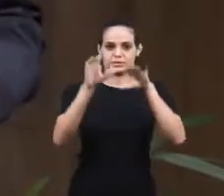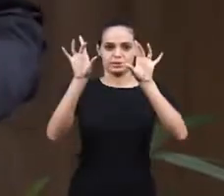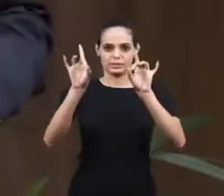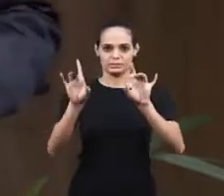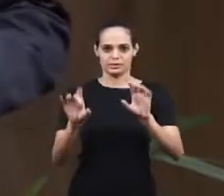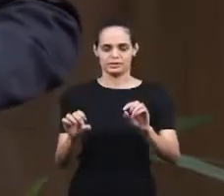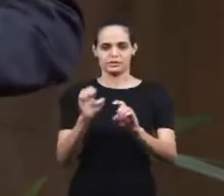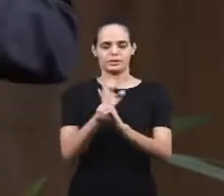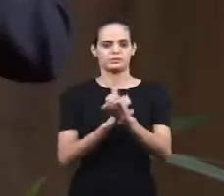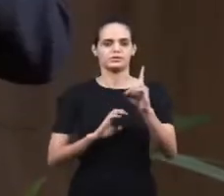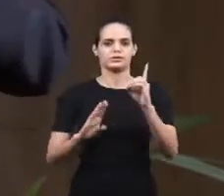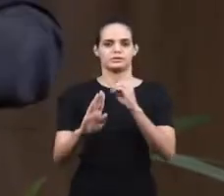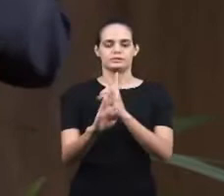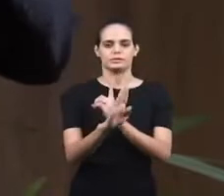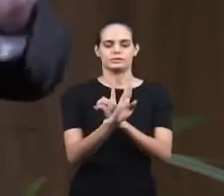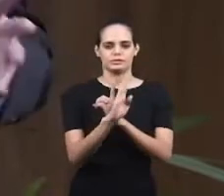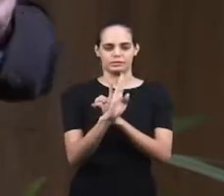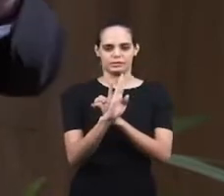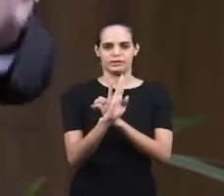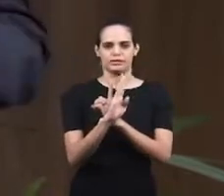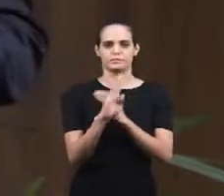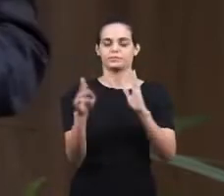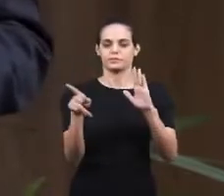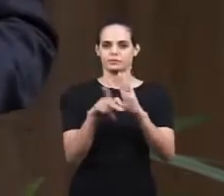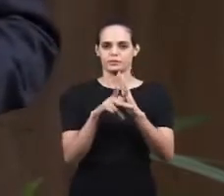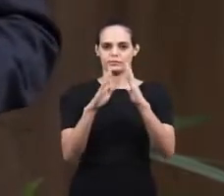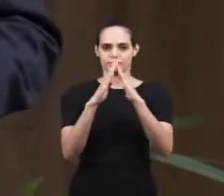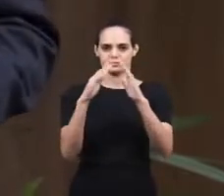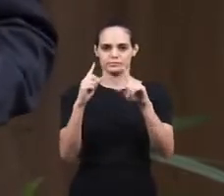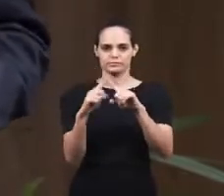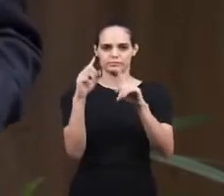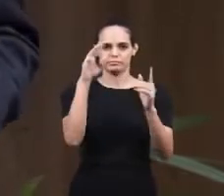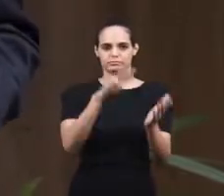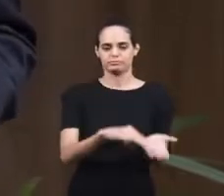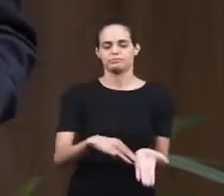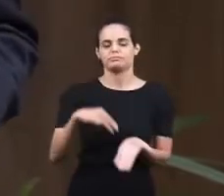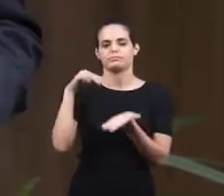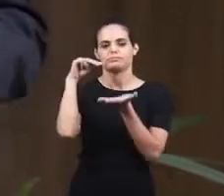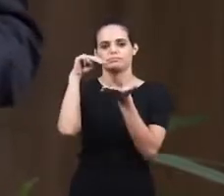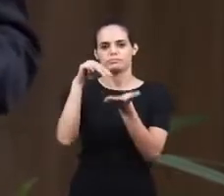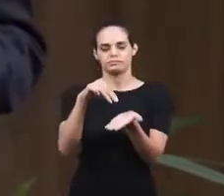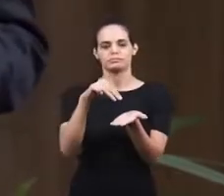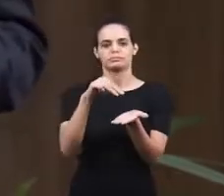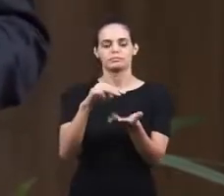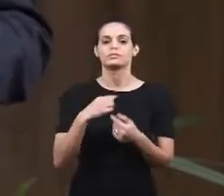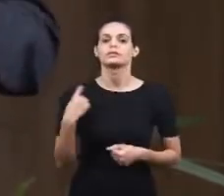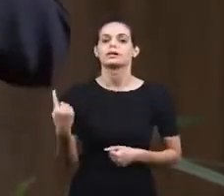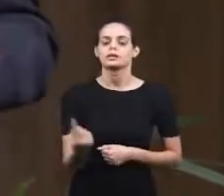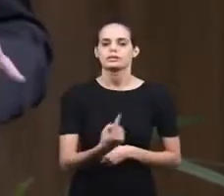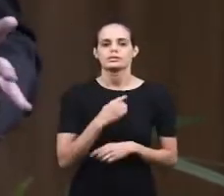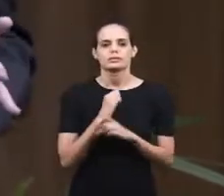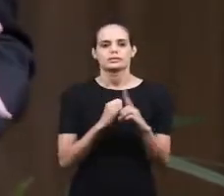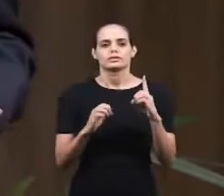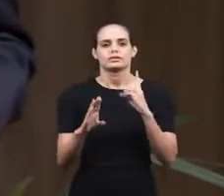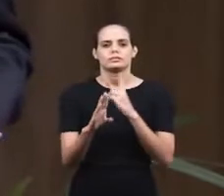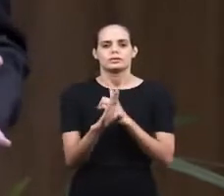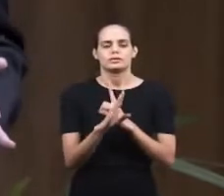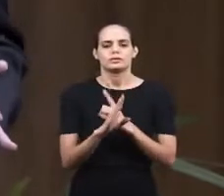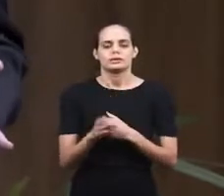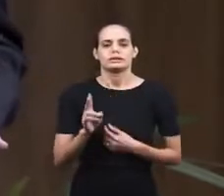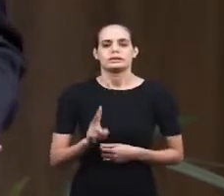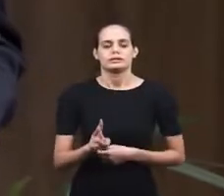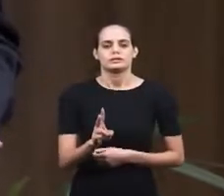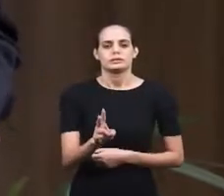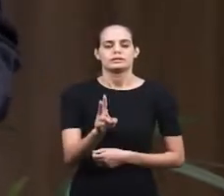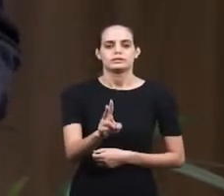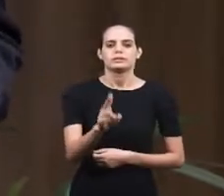and especially the Sunday Bible schools of the Maranatha Christian Church. Our Sunday Bible school